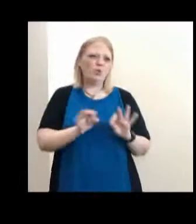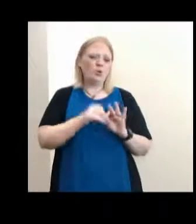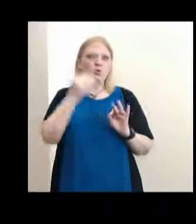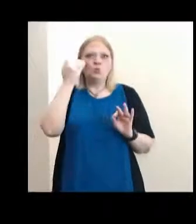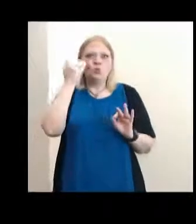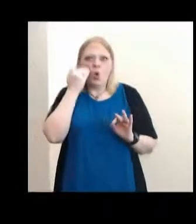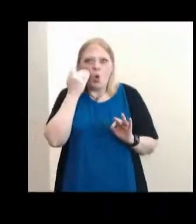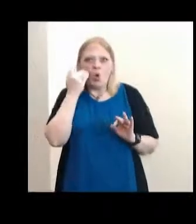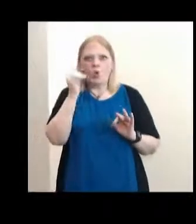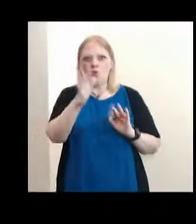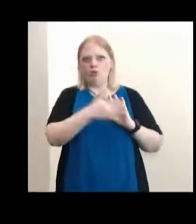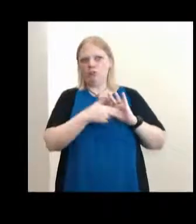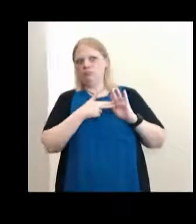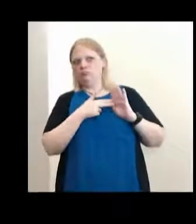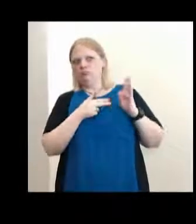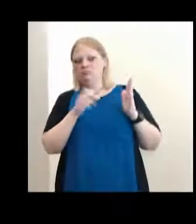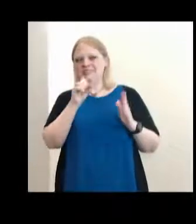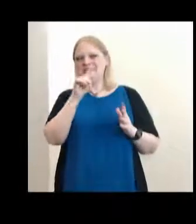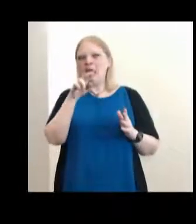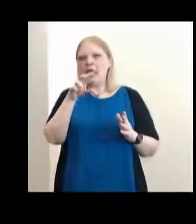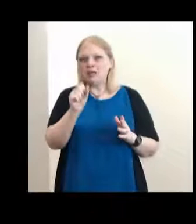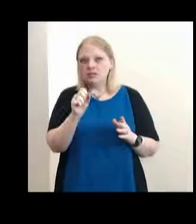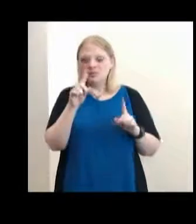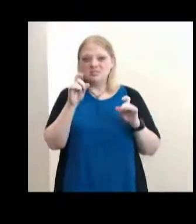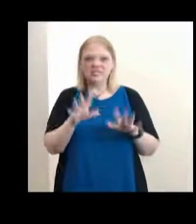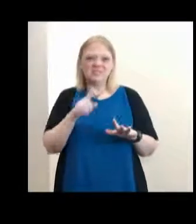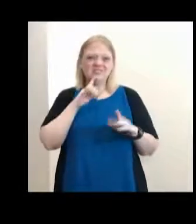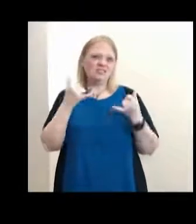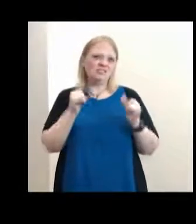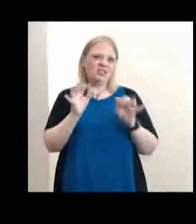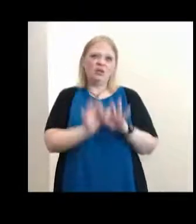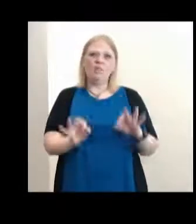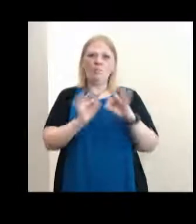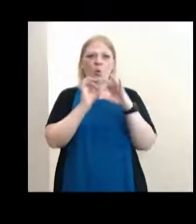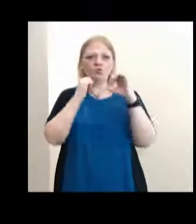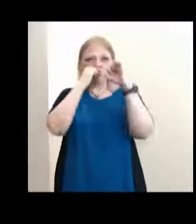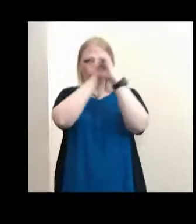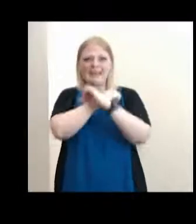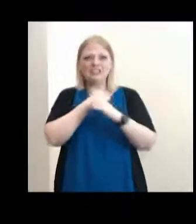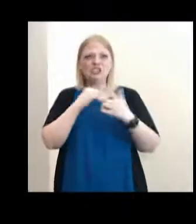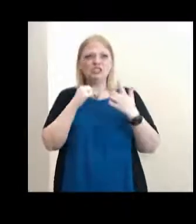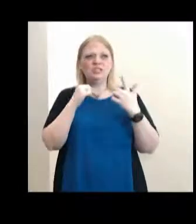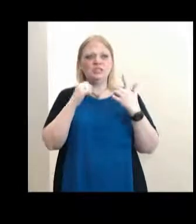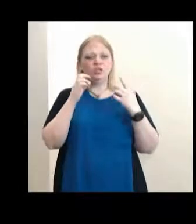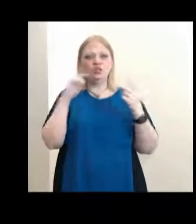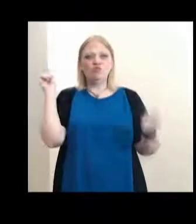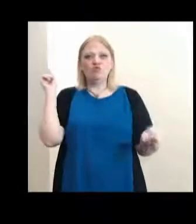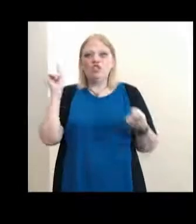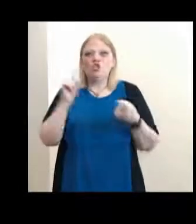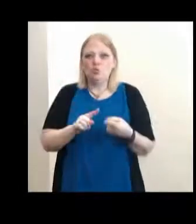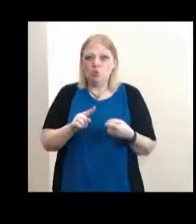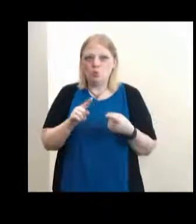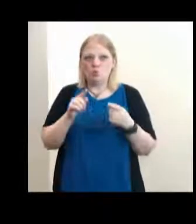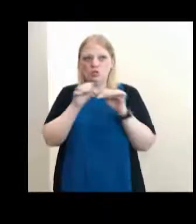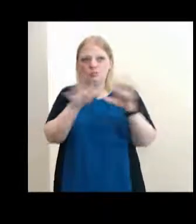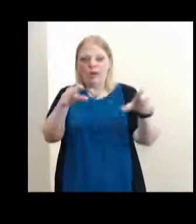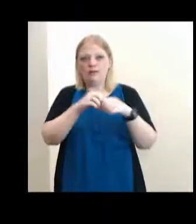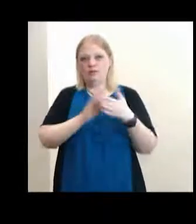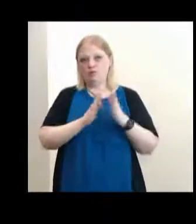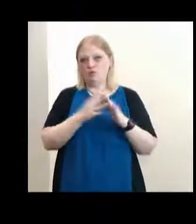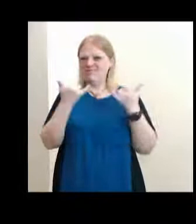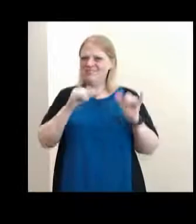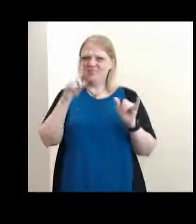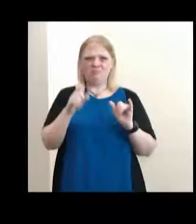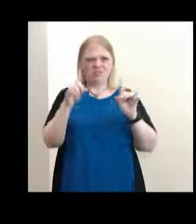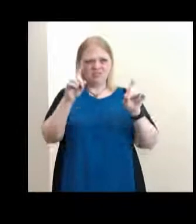status. Testing is still an important strategy to reduce transmission in our community. We still have to